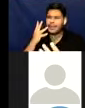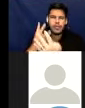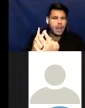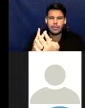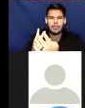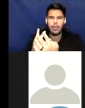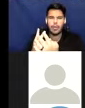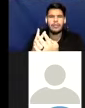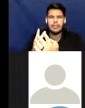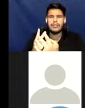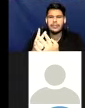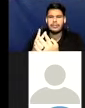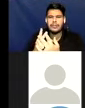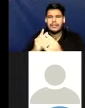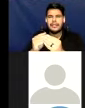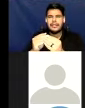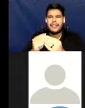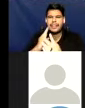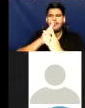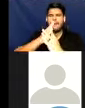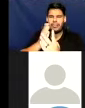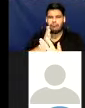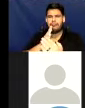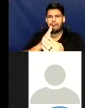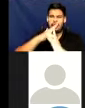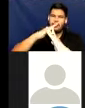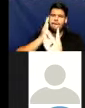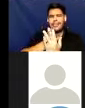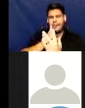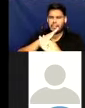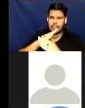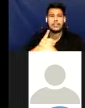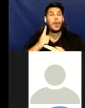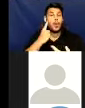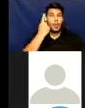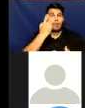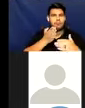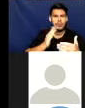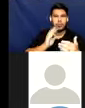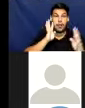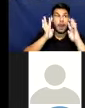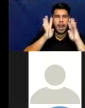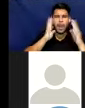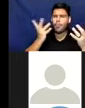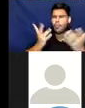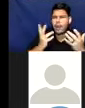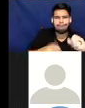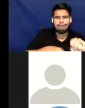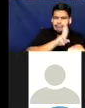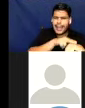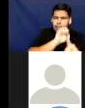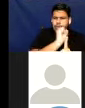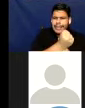expanding non-carceral intervention. And so one way that we came up with to do that is like, okay, what are natural settings